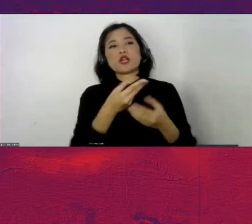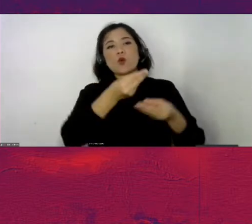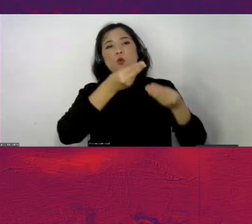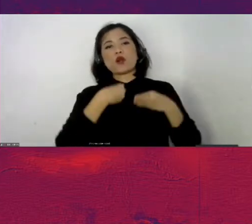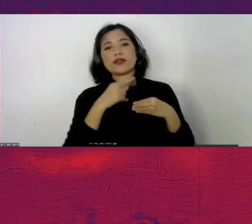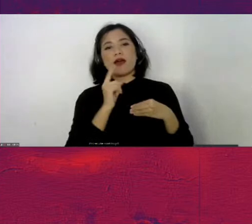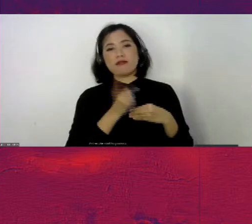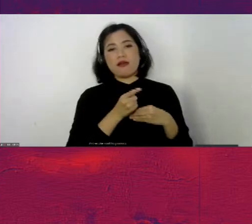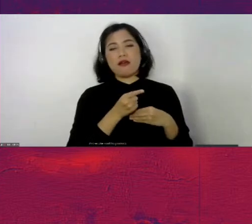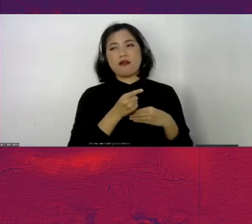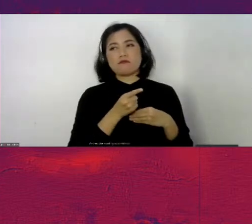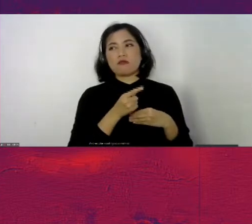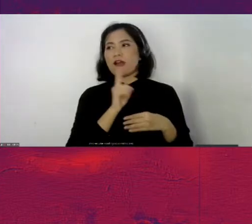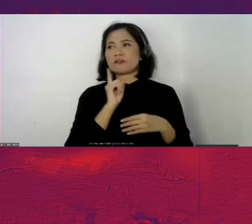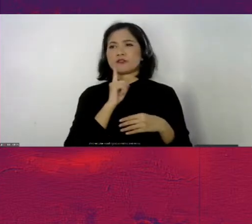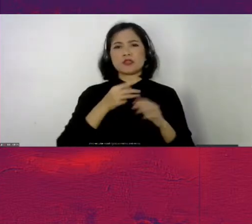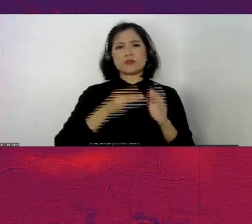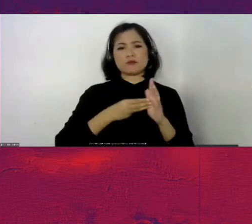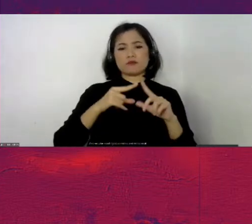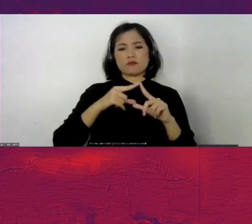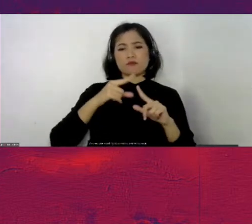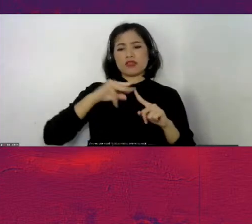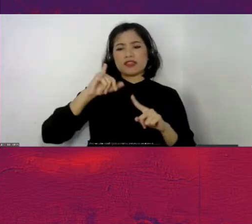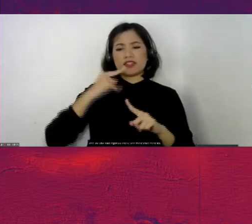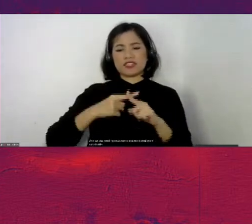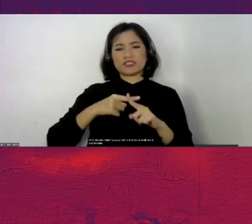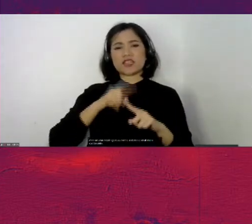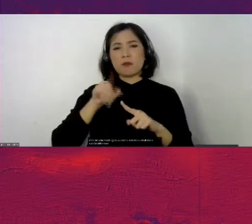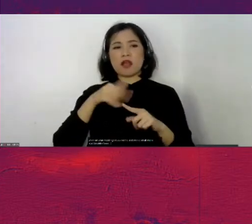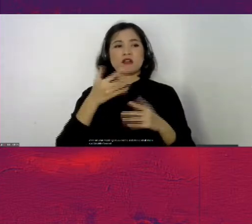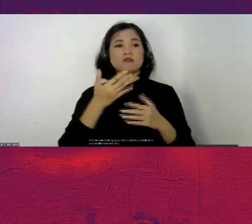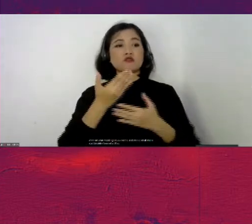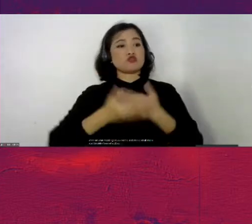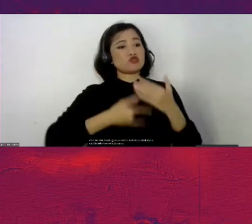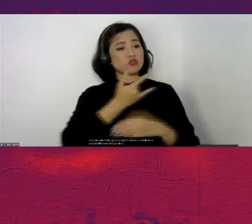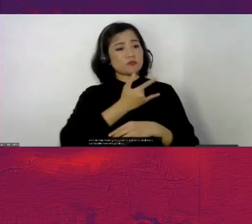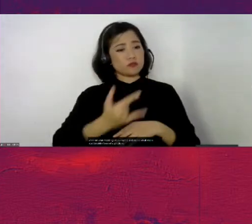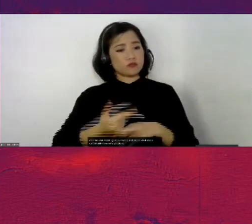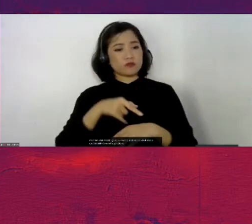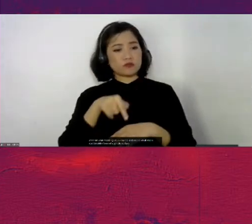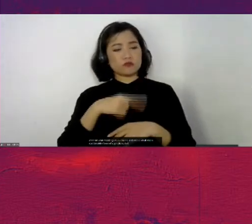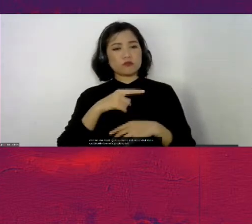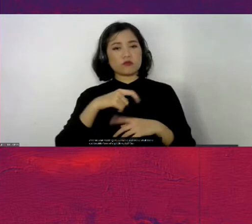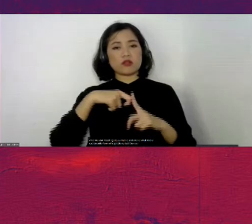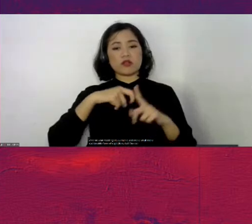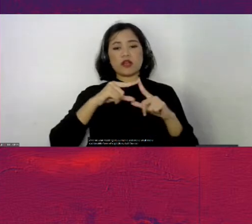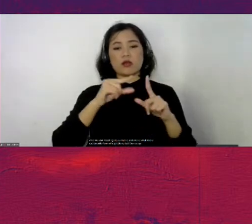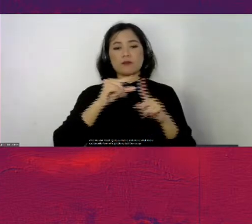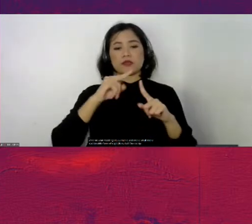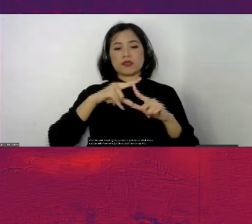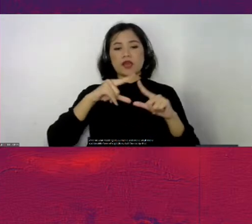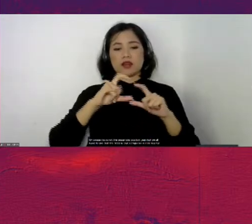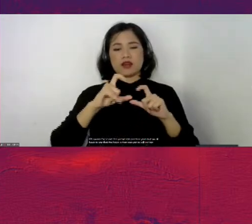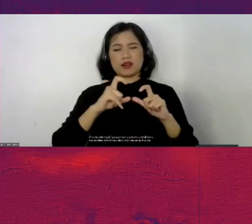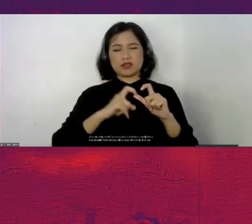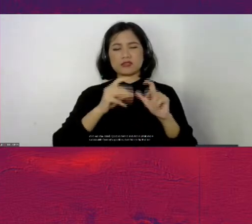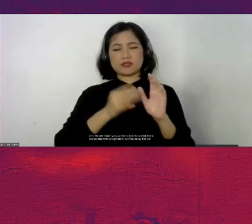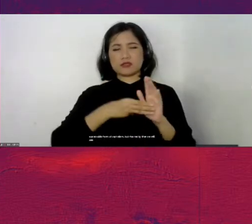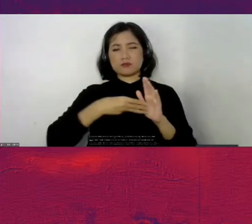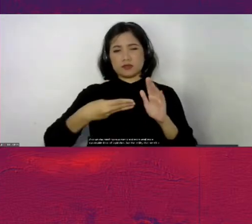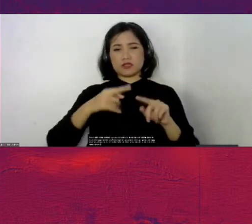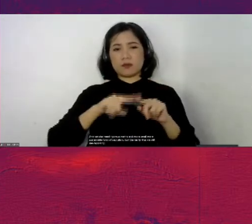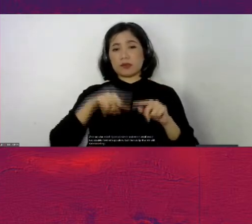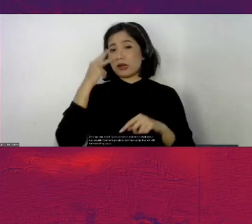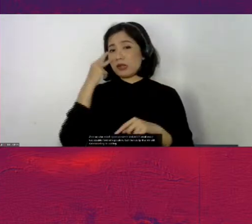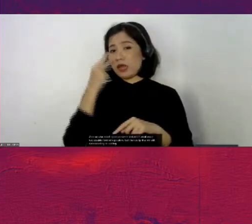rigorous metric and more sustainable form of capitalism. But the reality that we still see reporting is